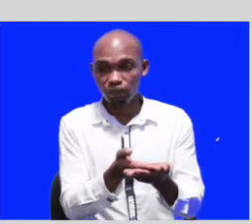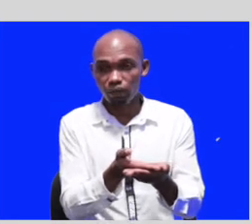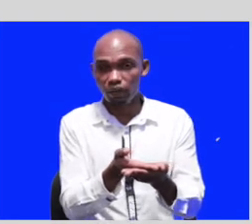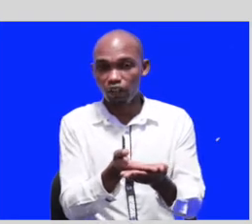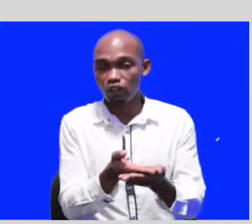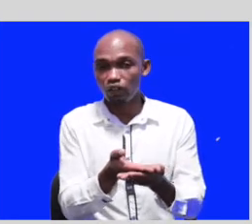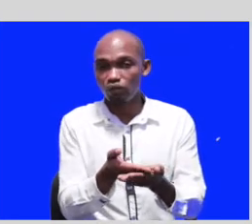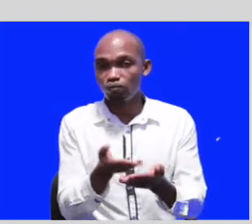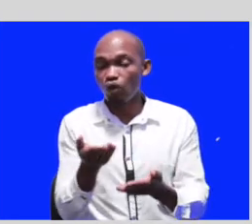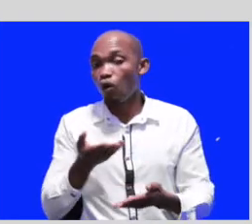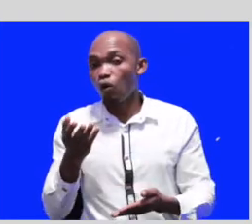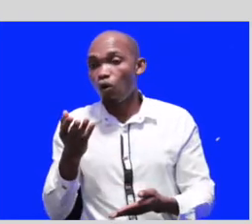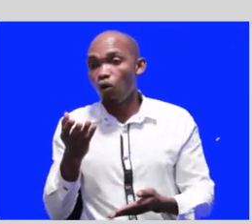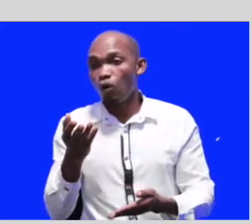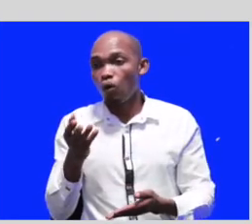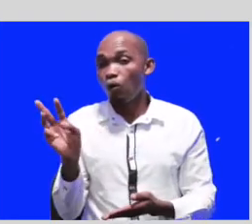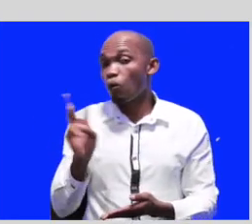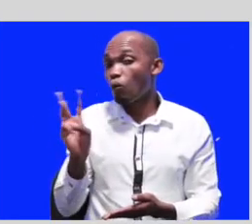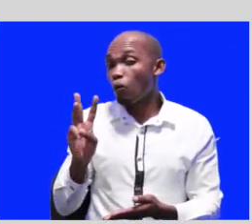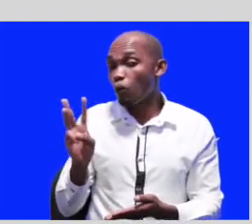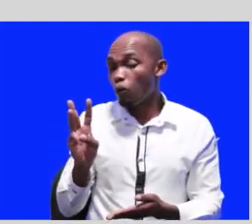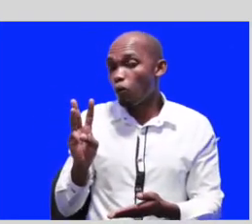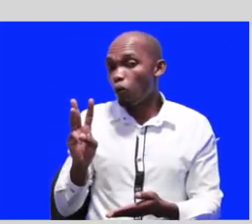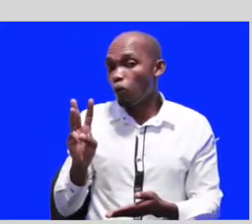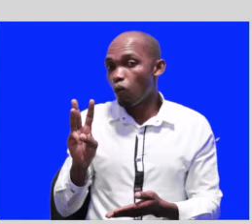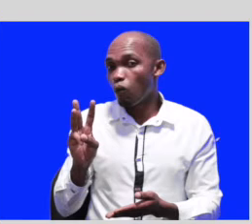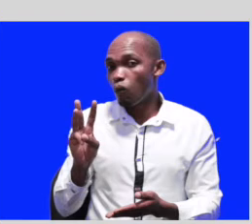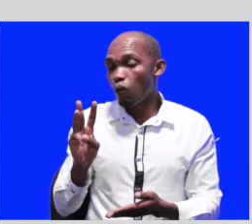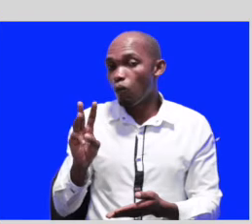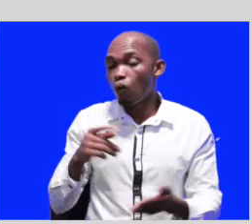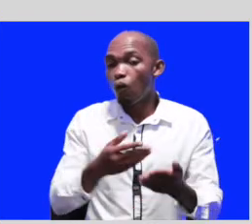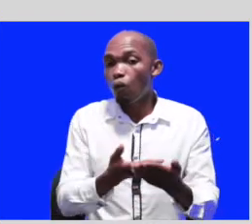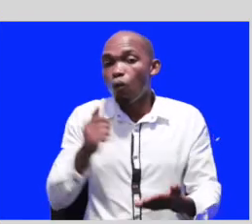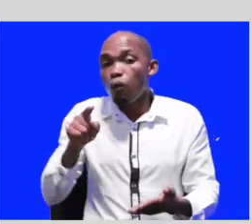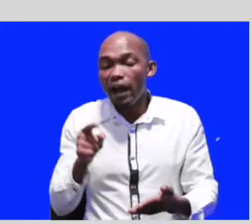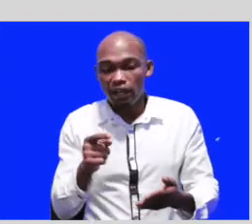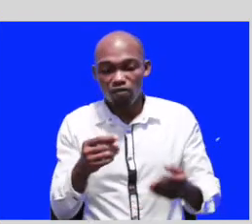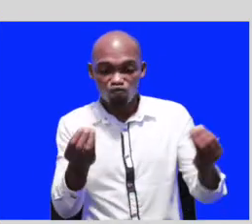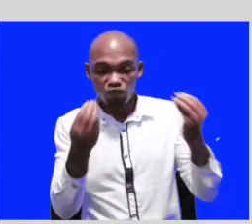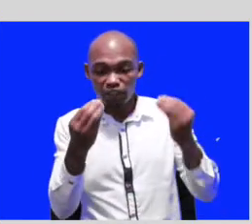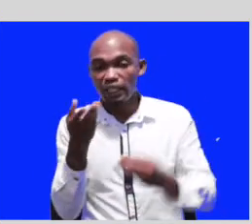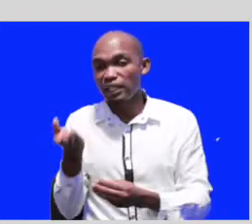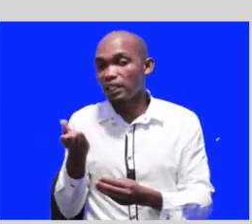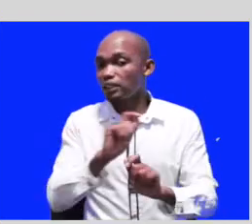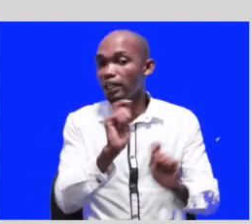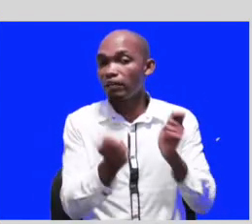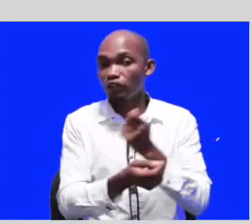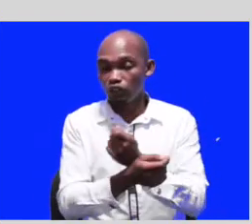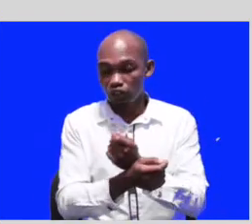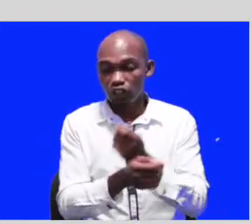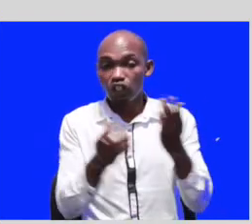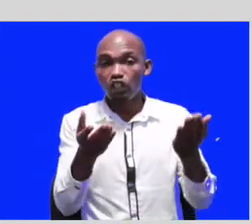Why we should study evolution? We study evolution because it helps to understand the